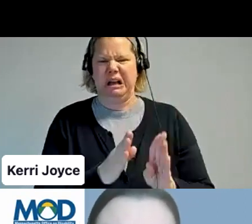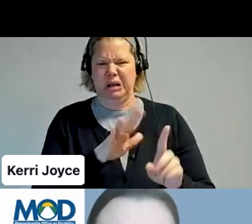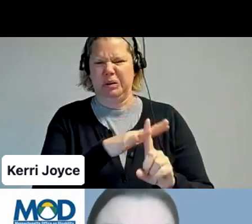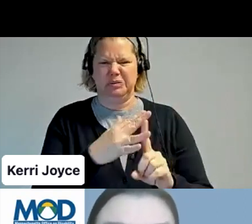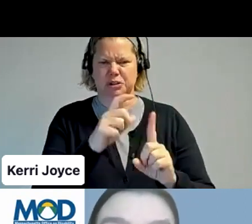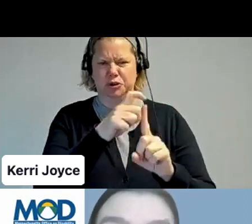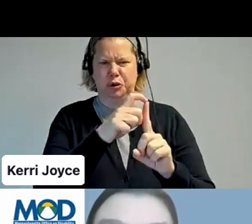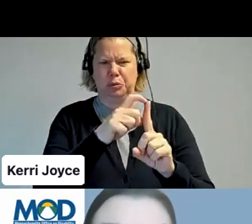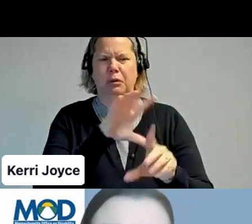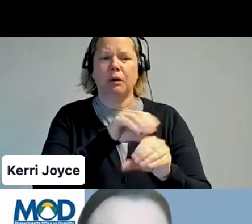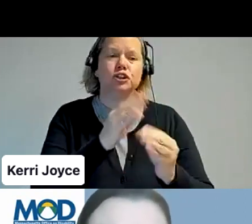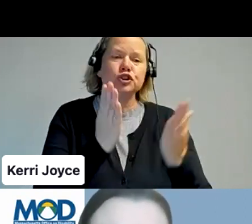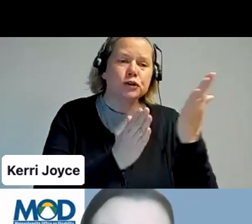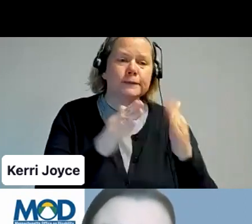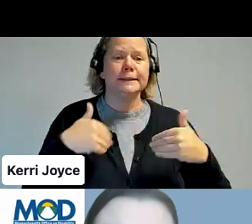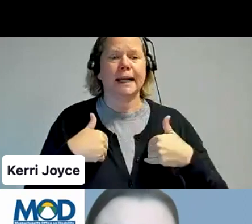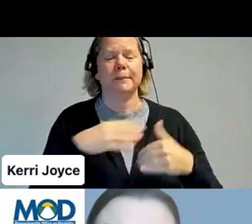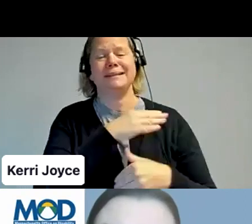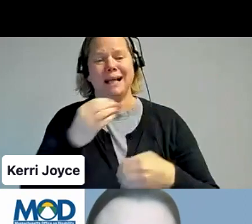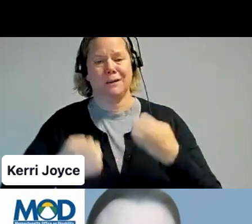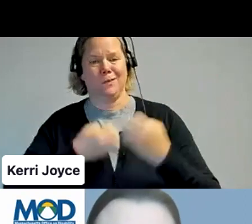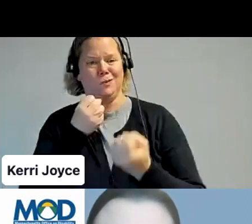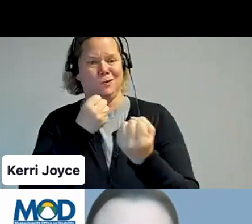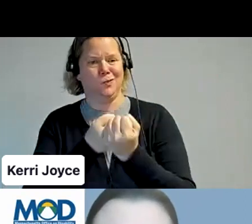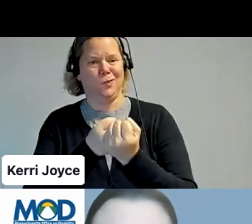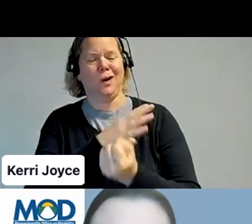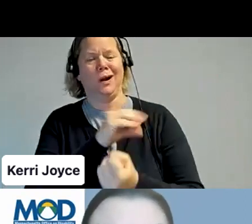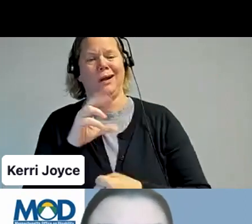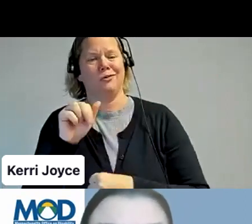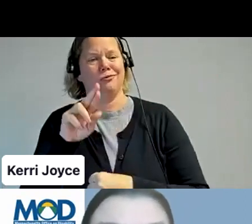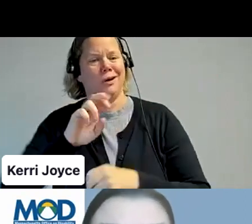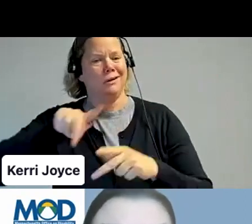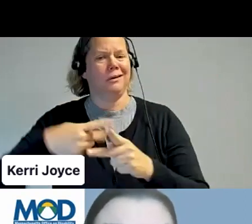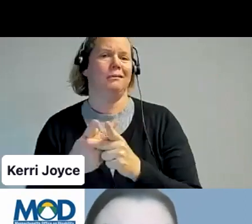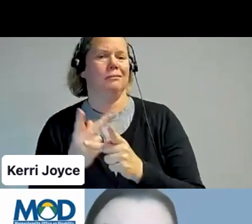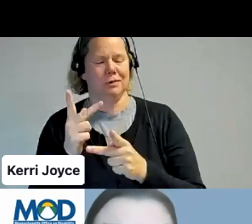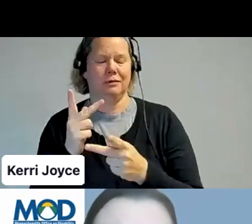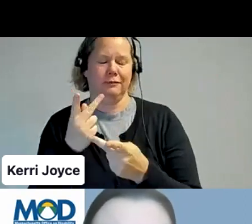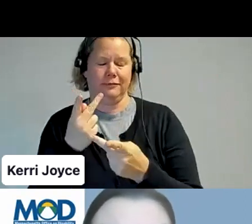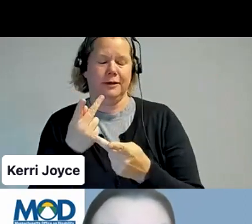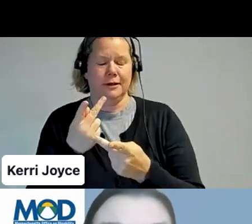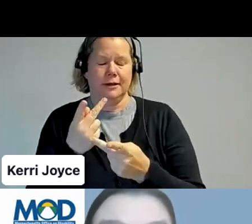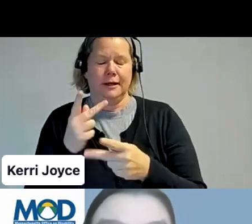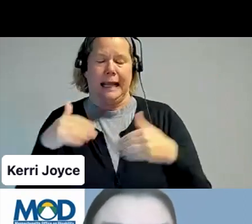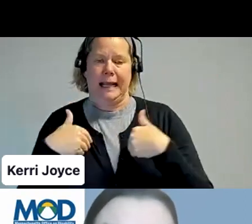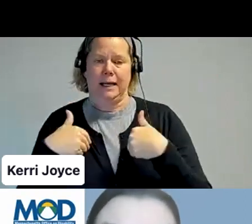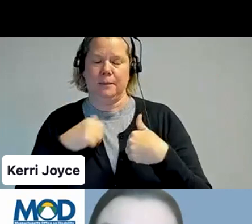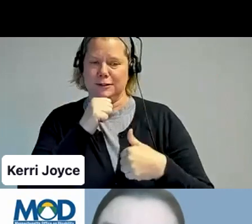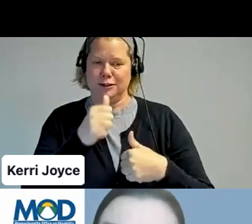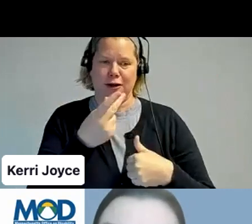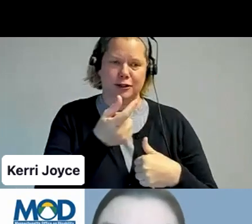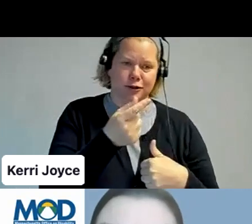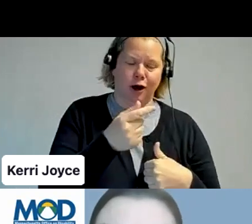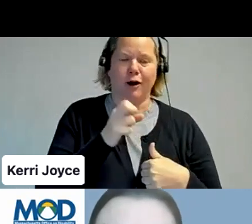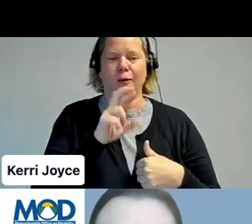service animals and emotional support animals, as well as a rare third type of animal that's not a dog or miniature horse, but that still